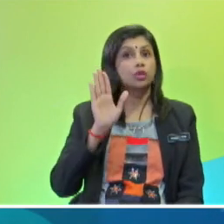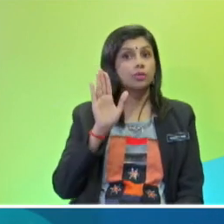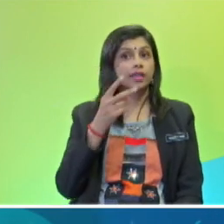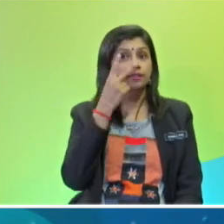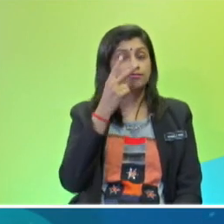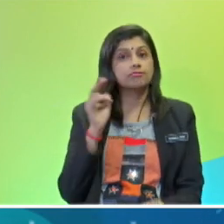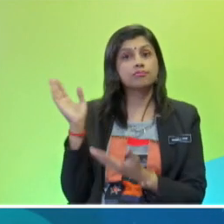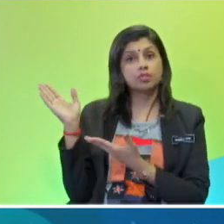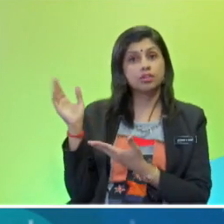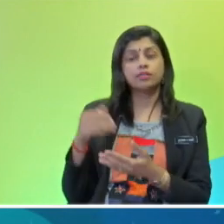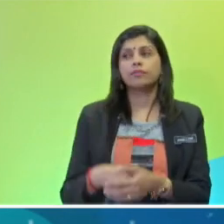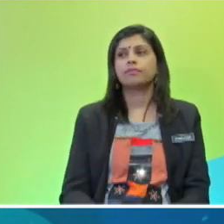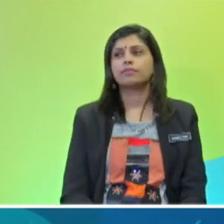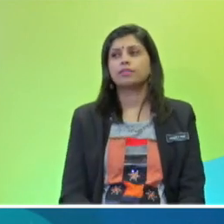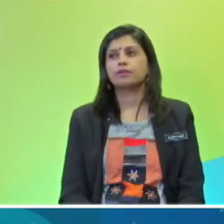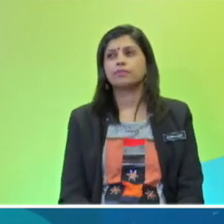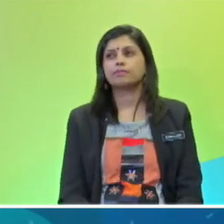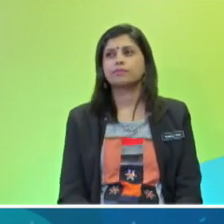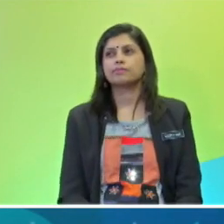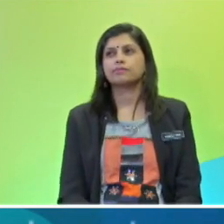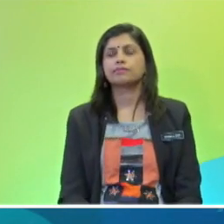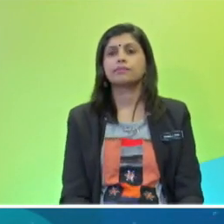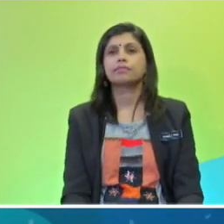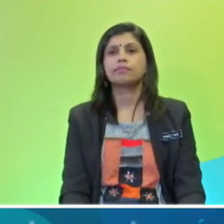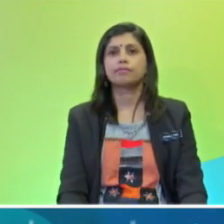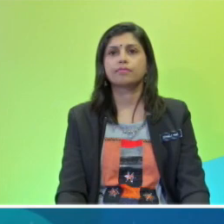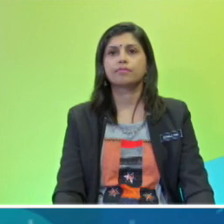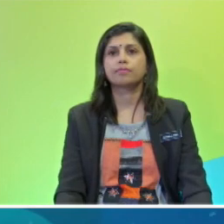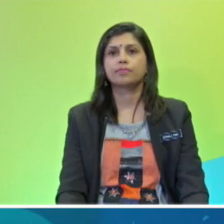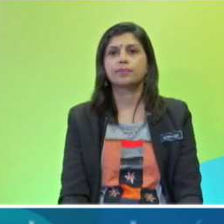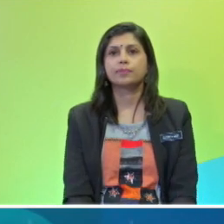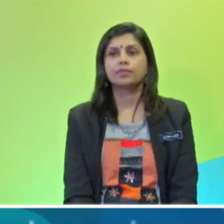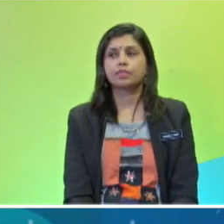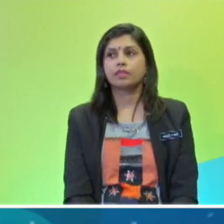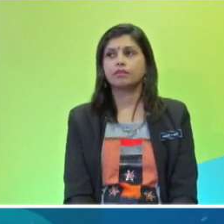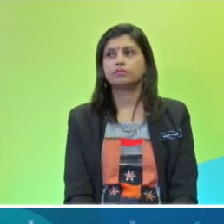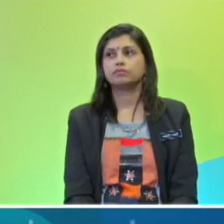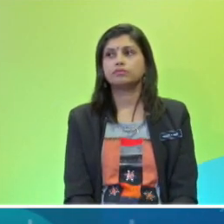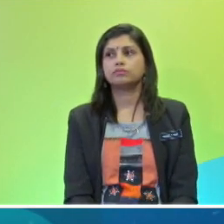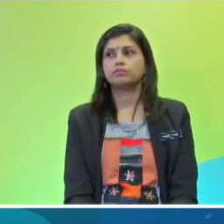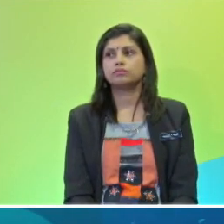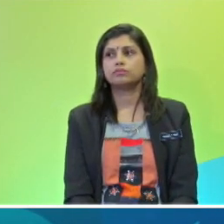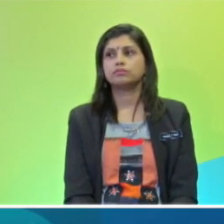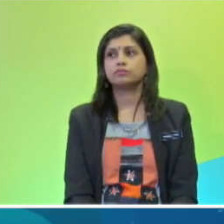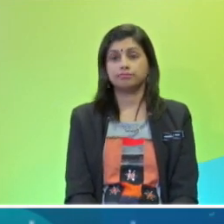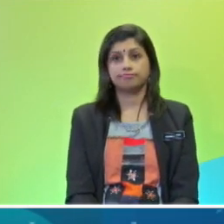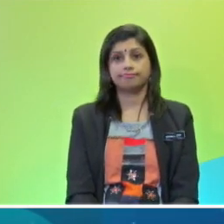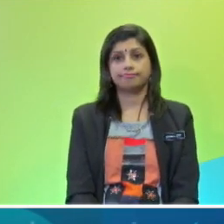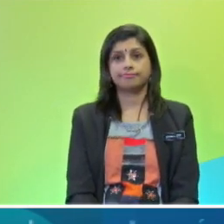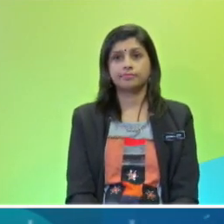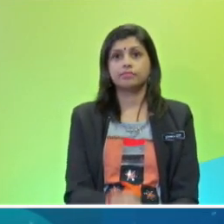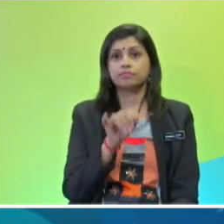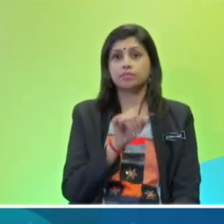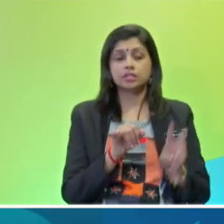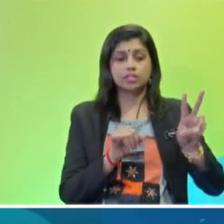2/4 plus 1, here we go. 1/4. So what I've done so far is that I've changed